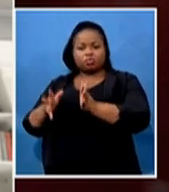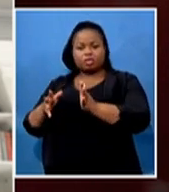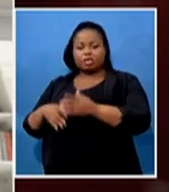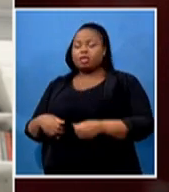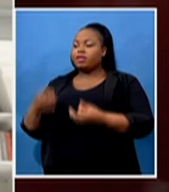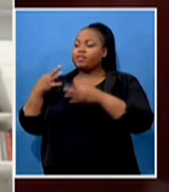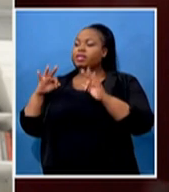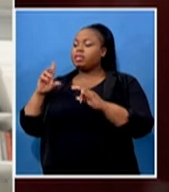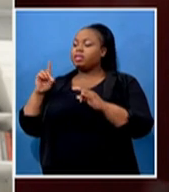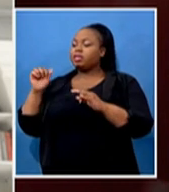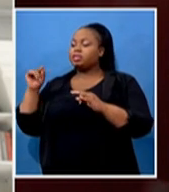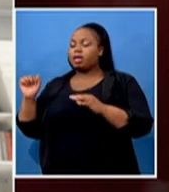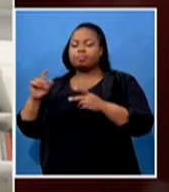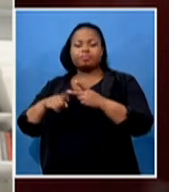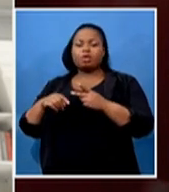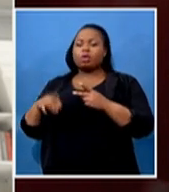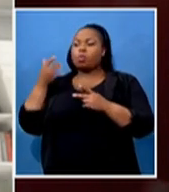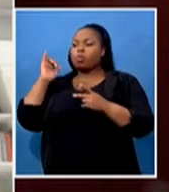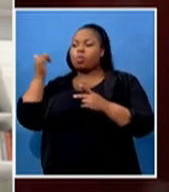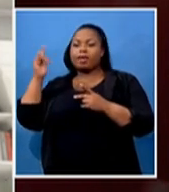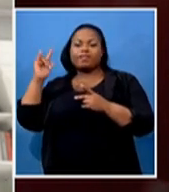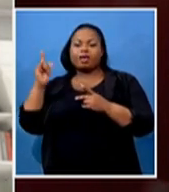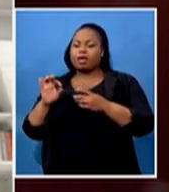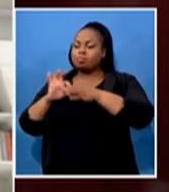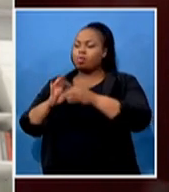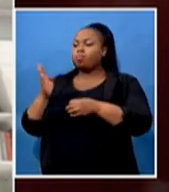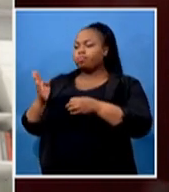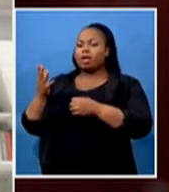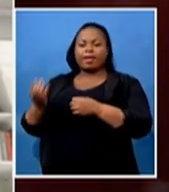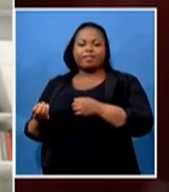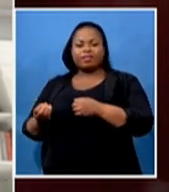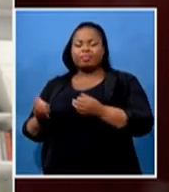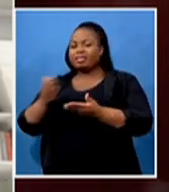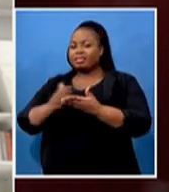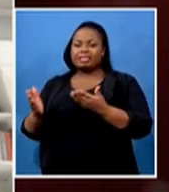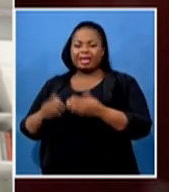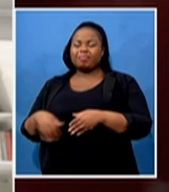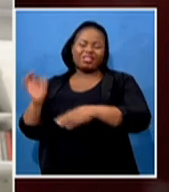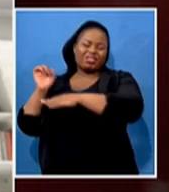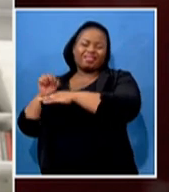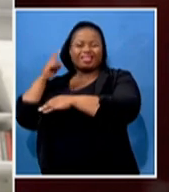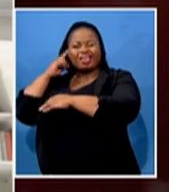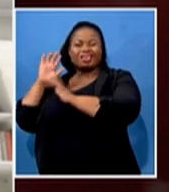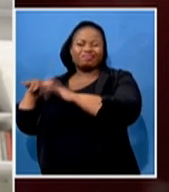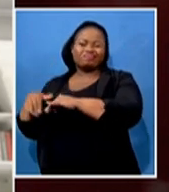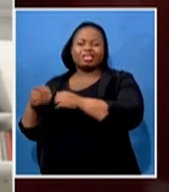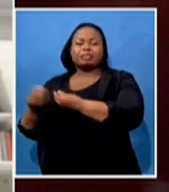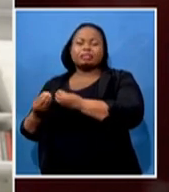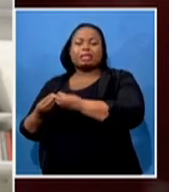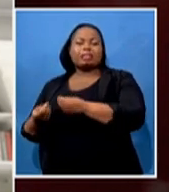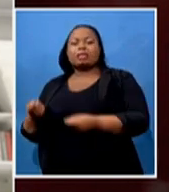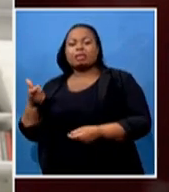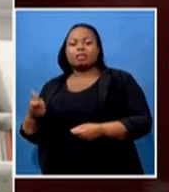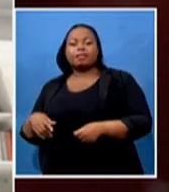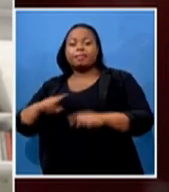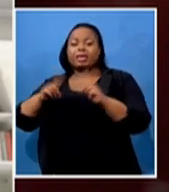home, and they take that for granted. Whilst others don't have devices, who are in the far-flung areas, in townships, and in informal settlements, who